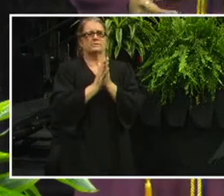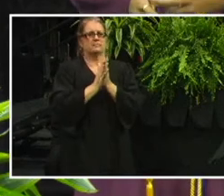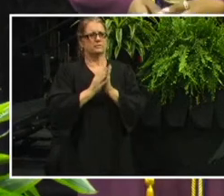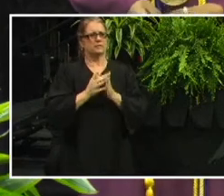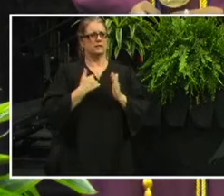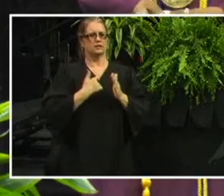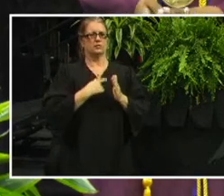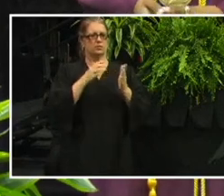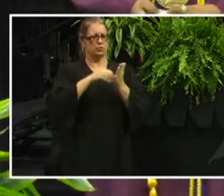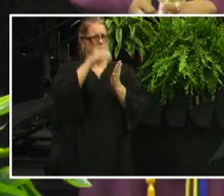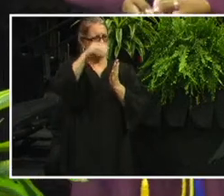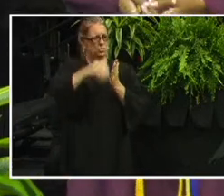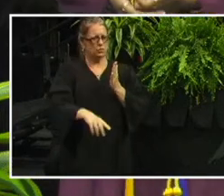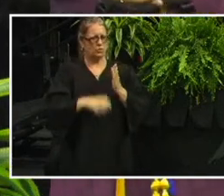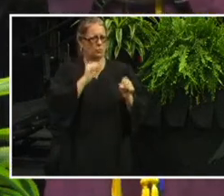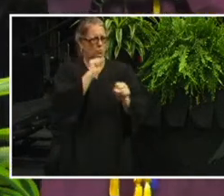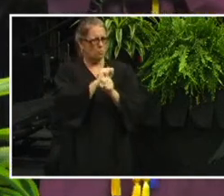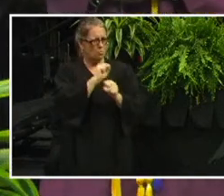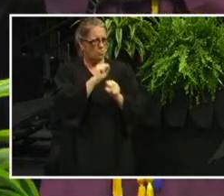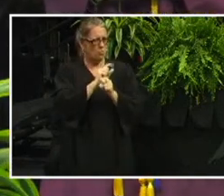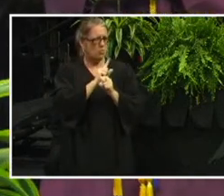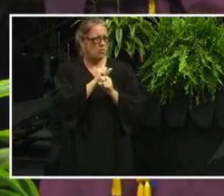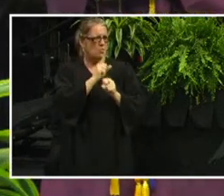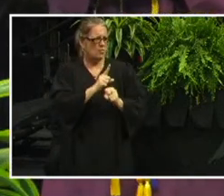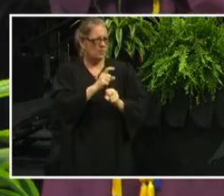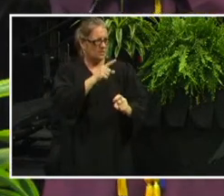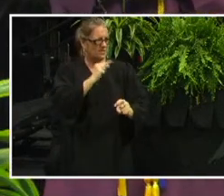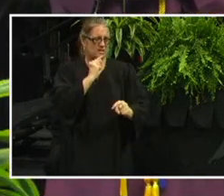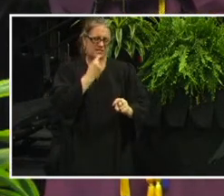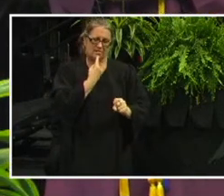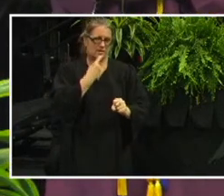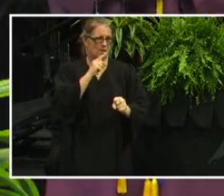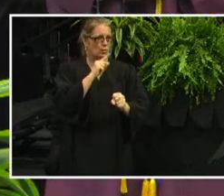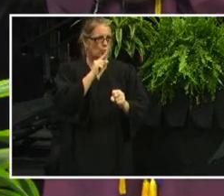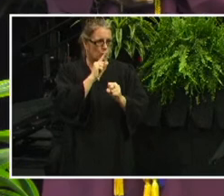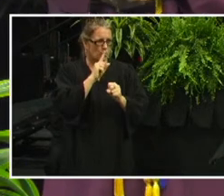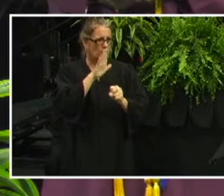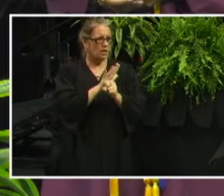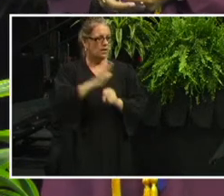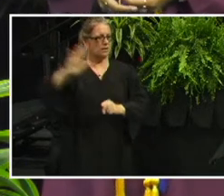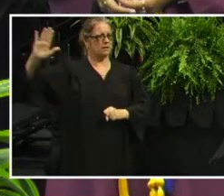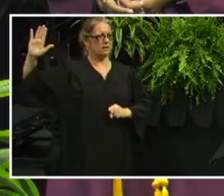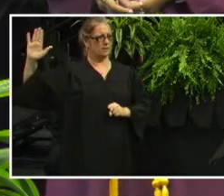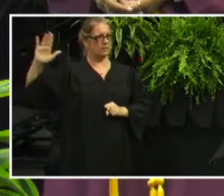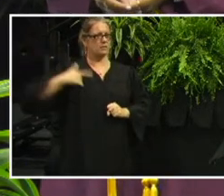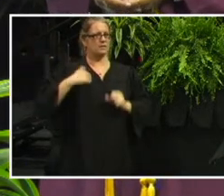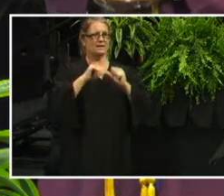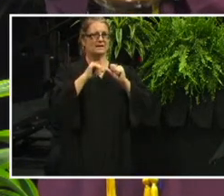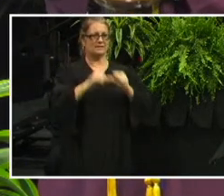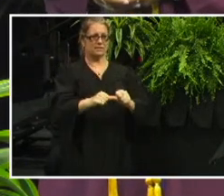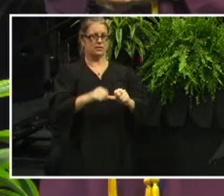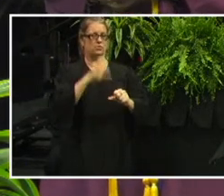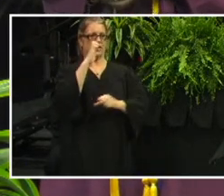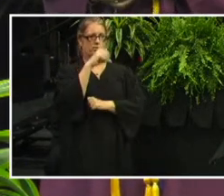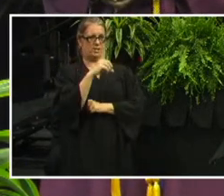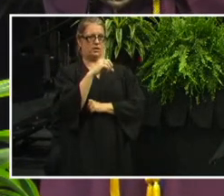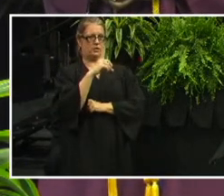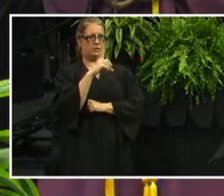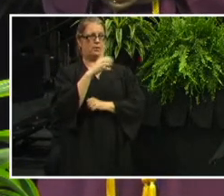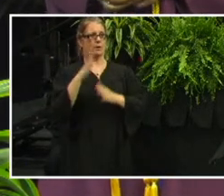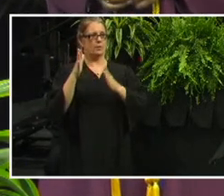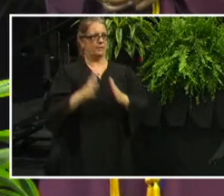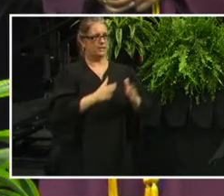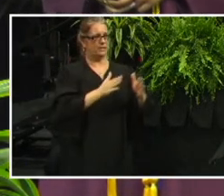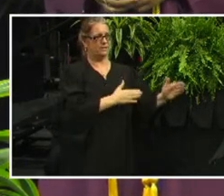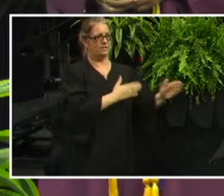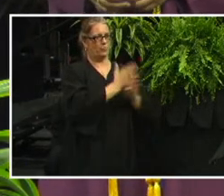dedicated student. Dhruva has been dual enrolled at Georgia Southern and plans to continue her education there. She plans to